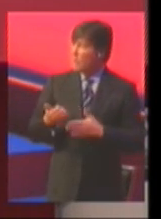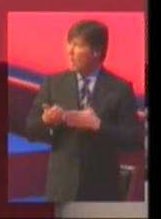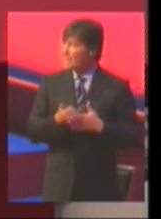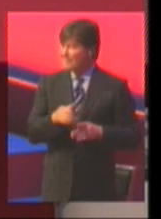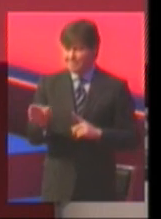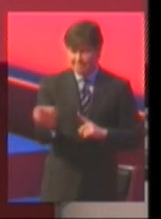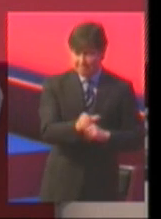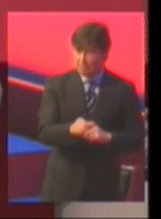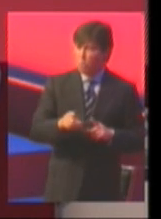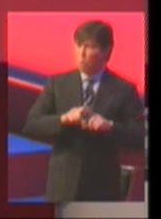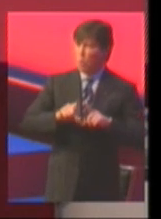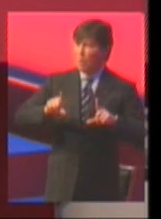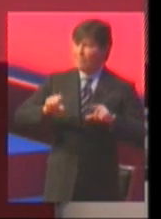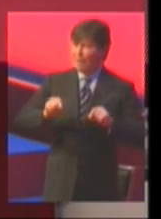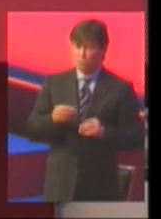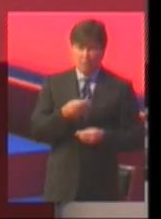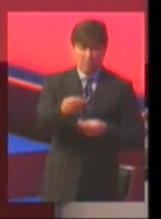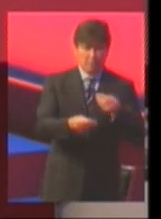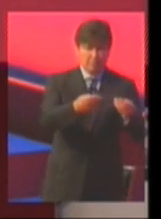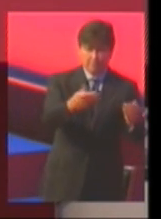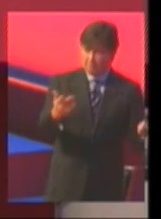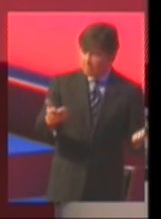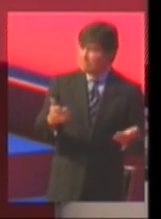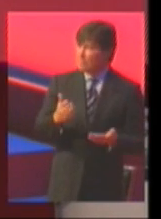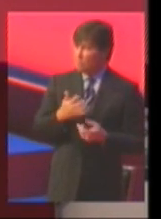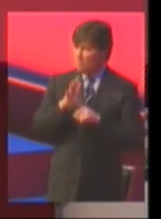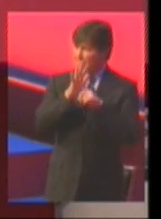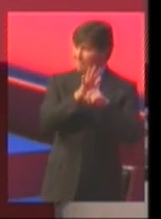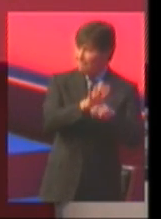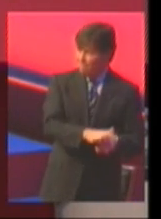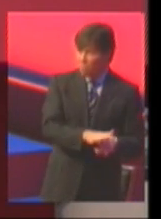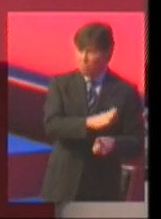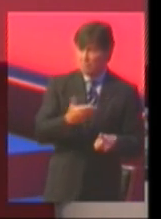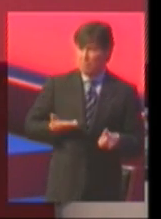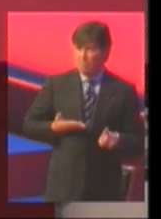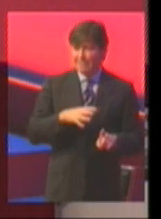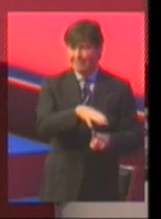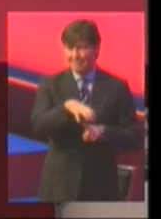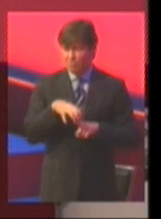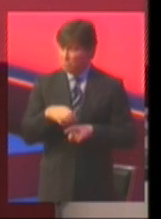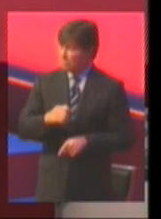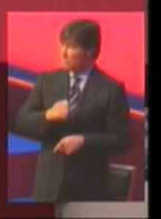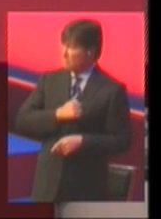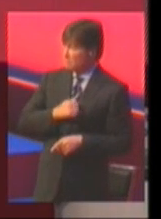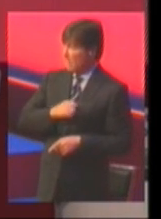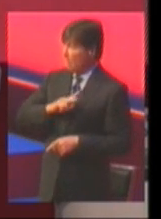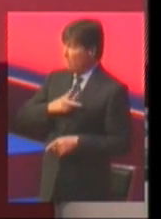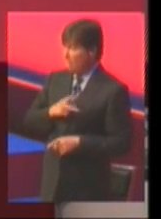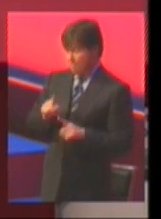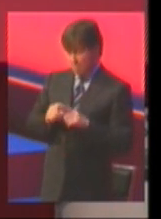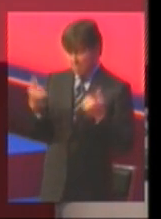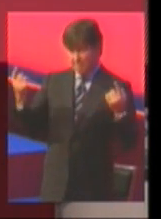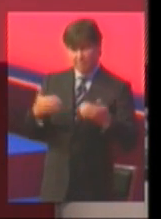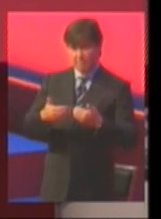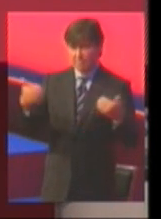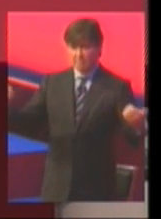an ideology of vouchers, an ideology of forced privatisation, and this party, our party, the Labour Party, that is